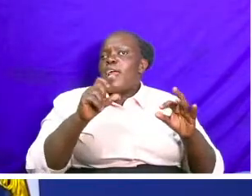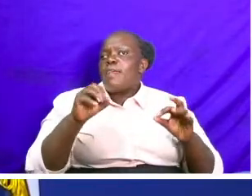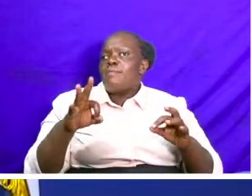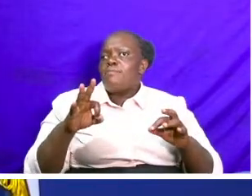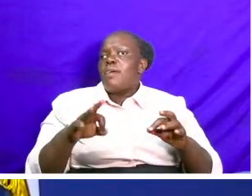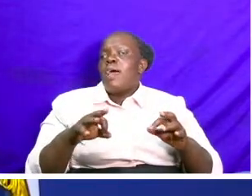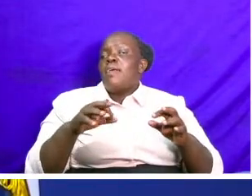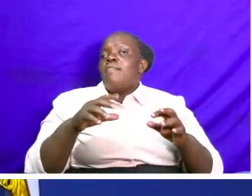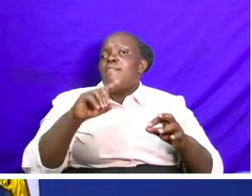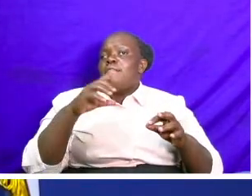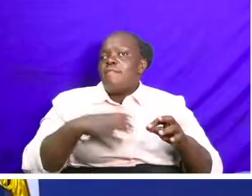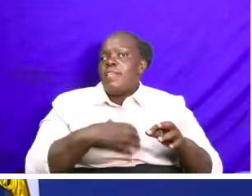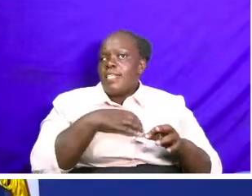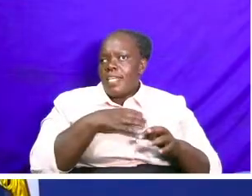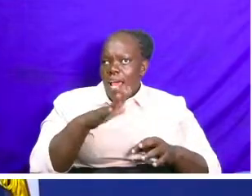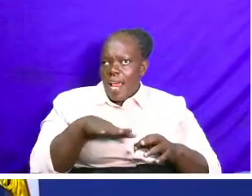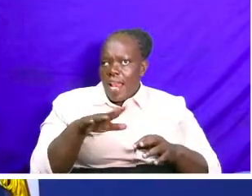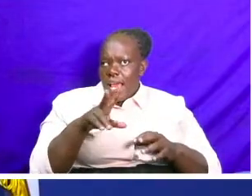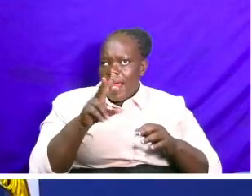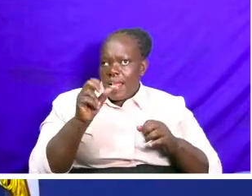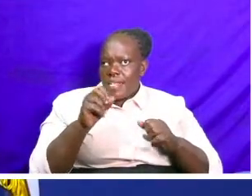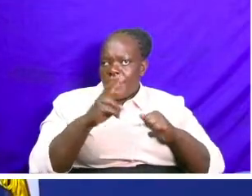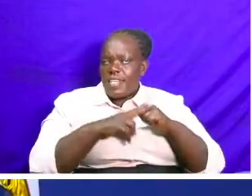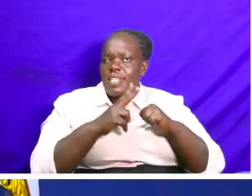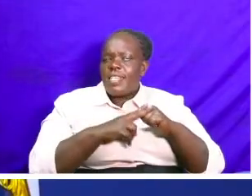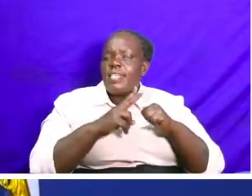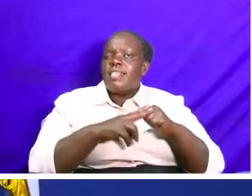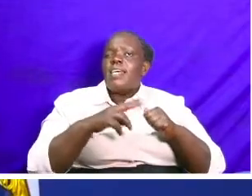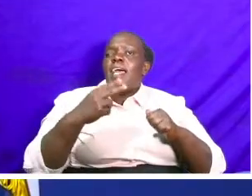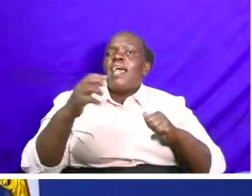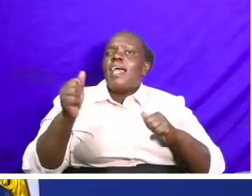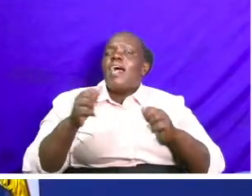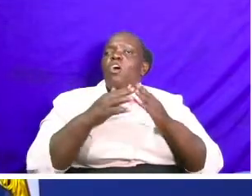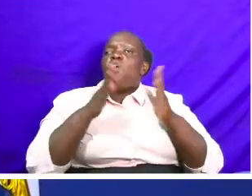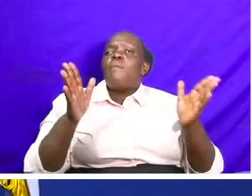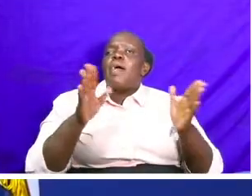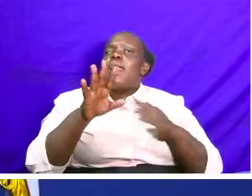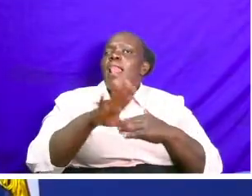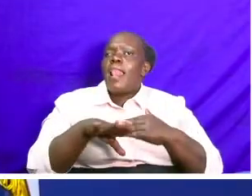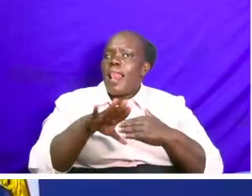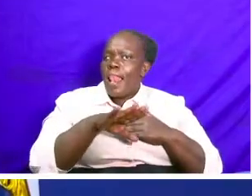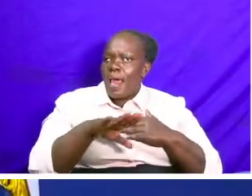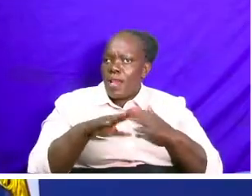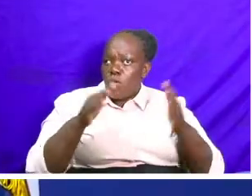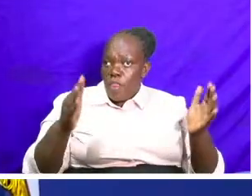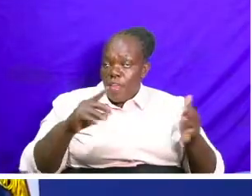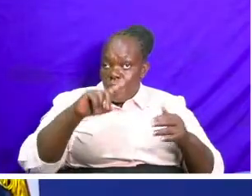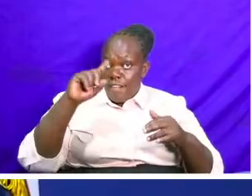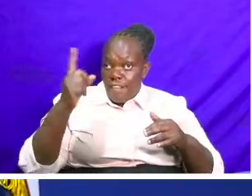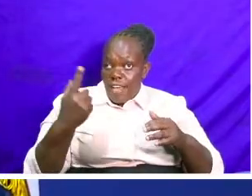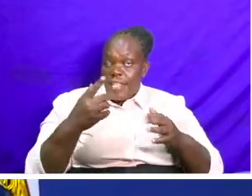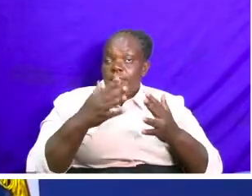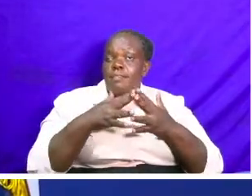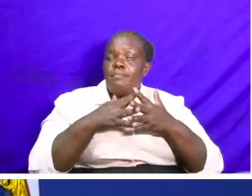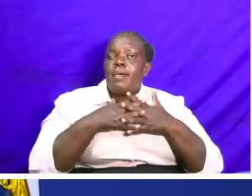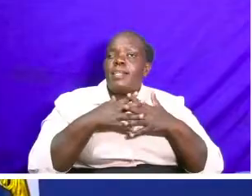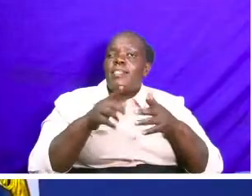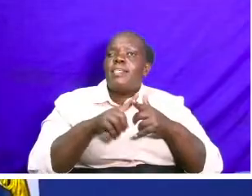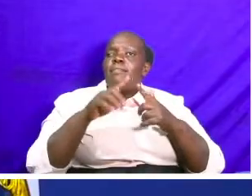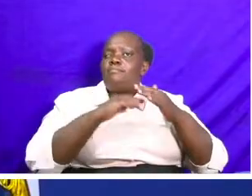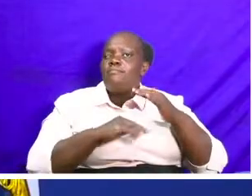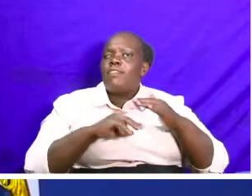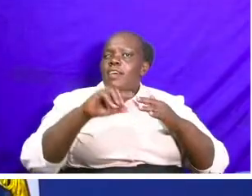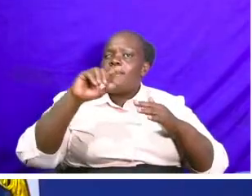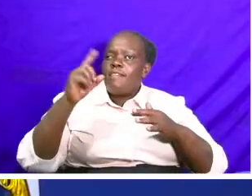and a visitor infrastructure on 76 acres of open grassland within the park's boundaries, with no reduction in the